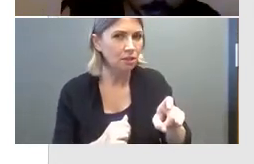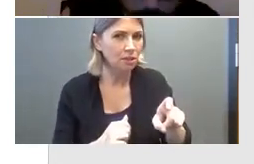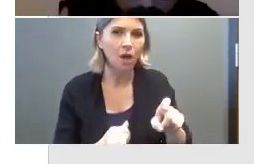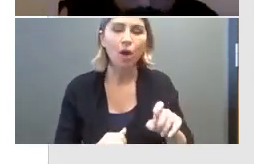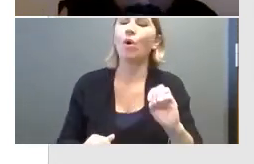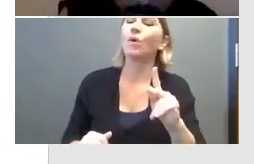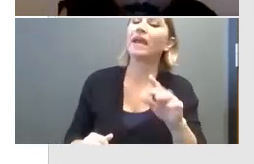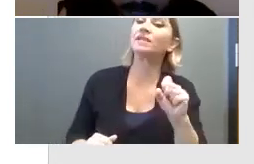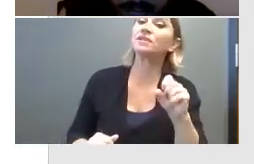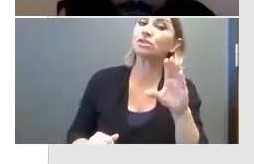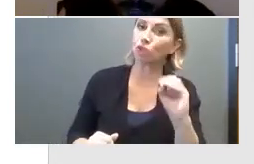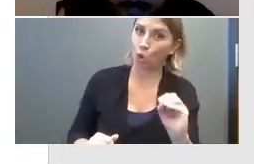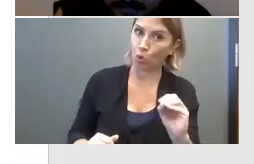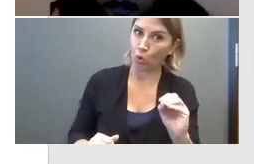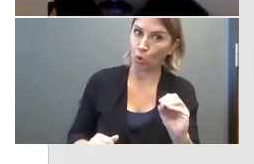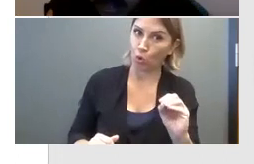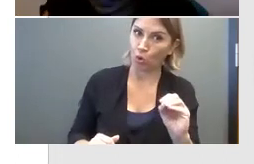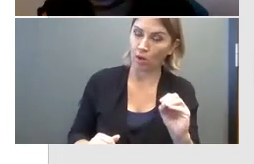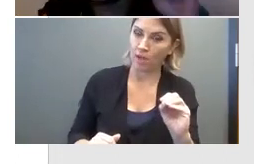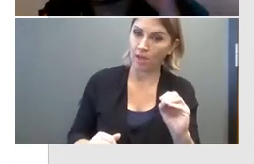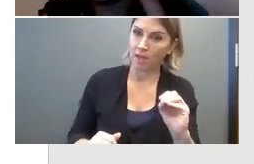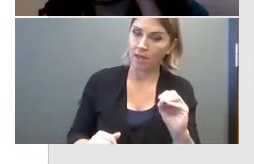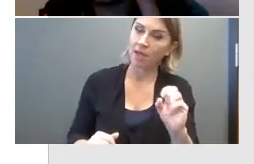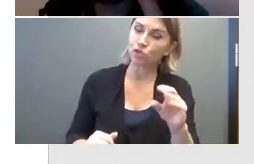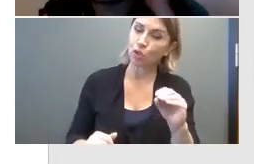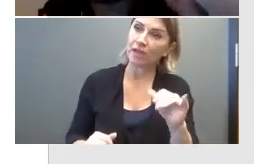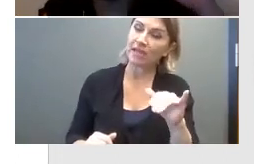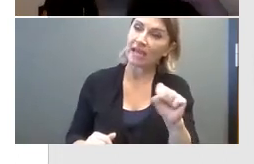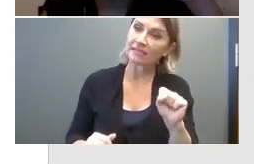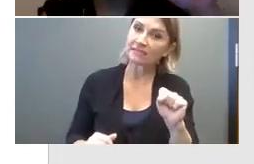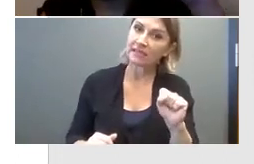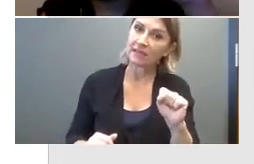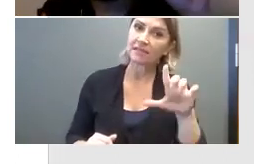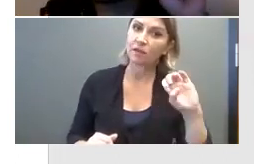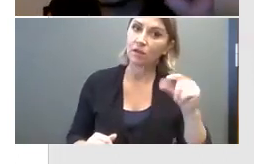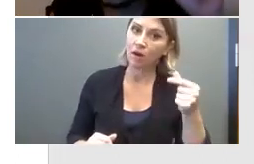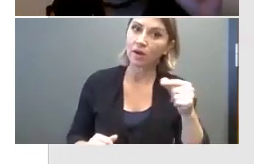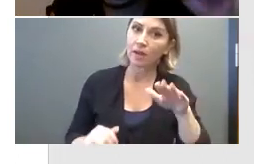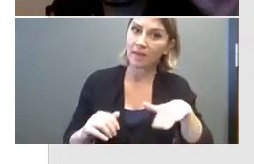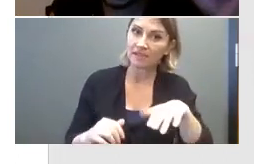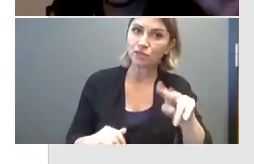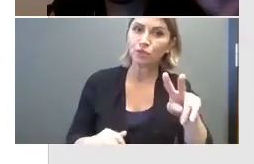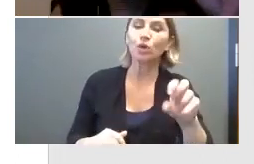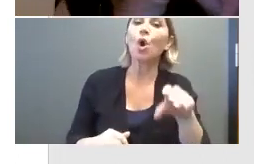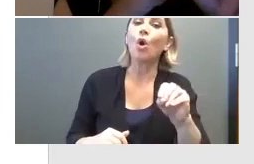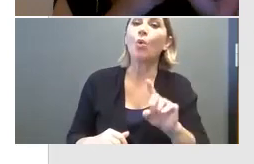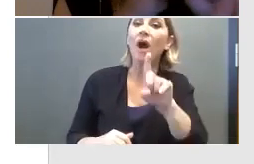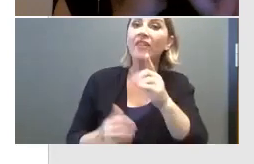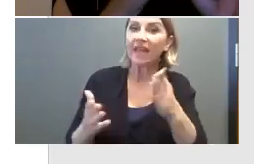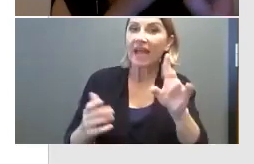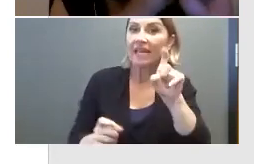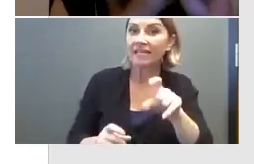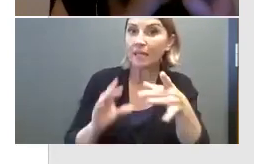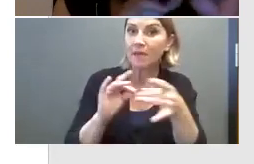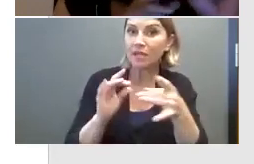Okay, so let me bring it up. And Taha, yes, those are log based too. So one other thing that I need to mention to you guys, whenever